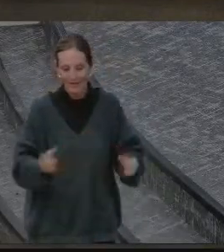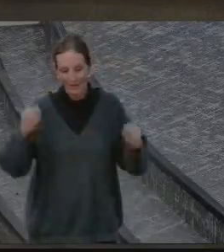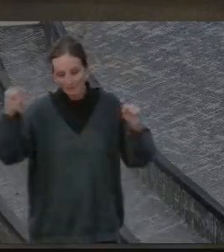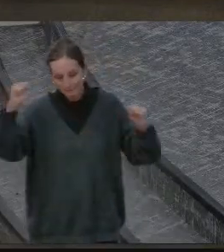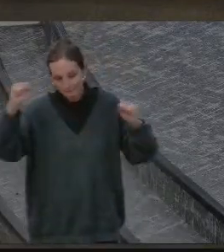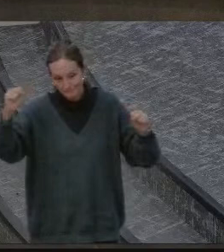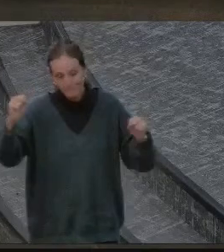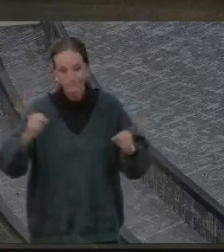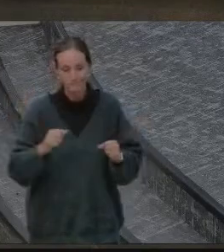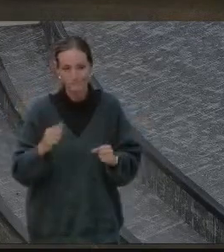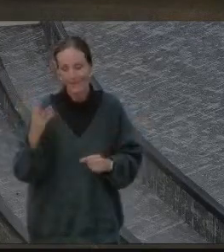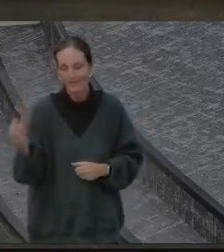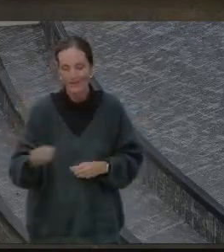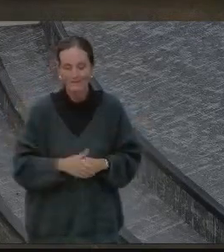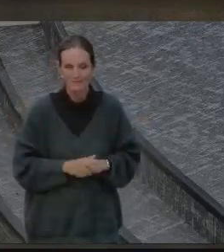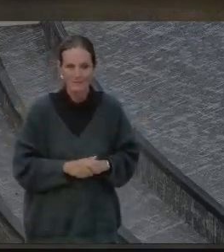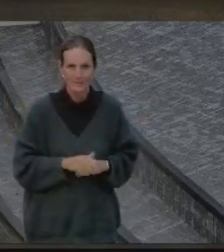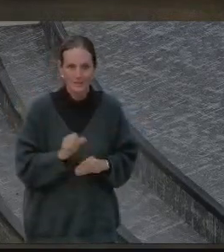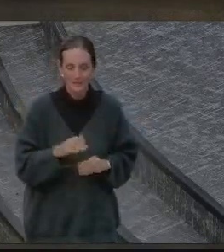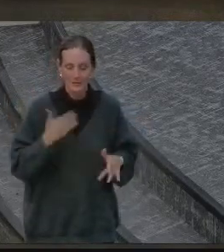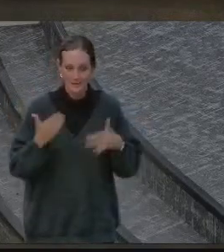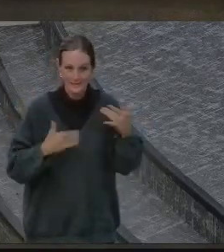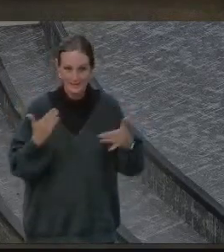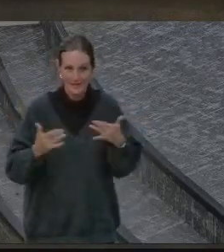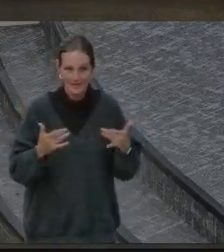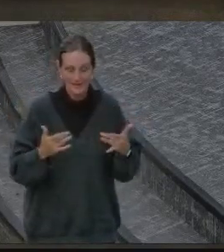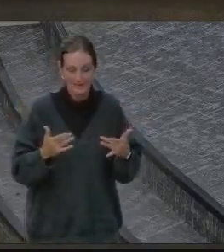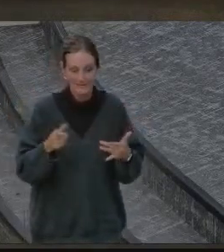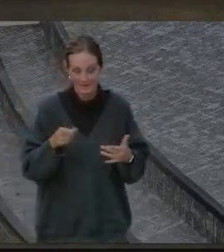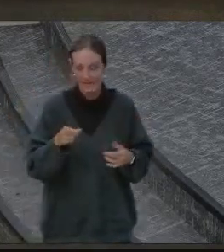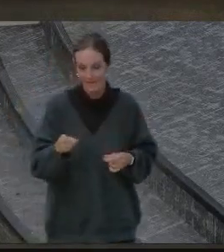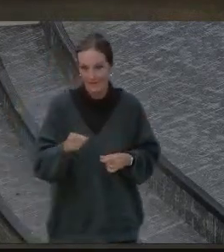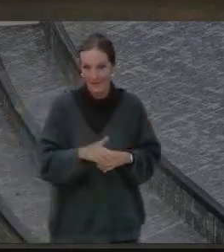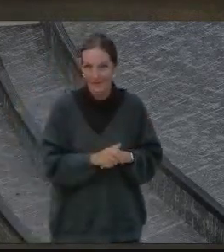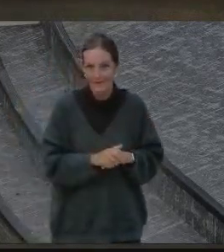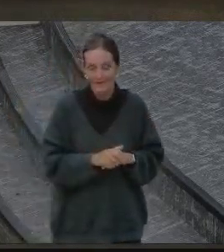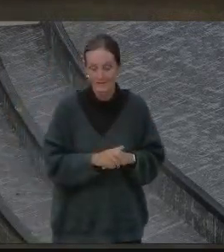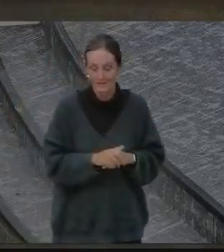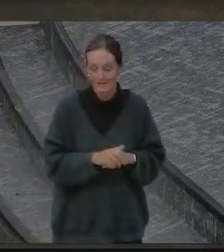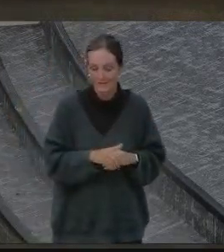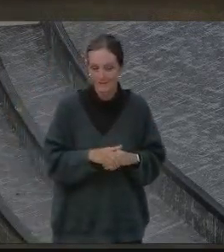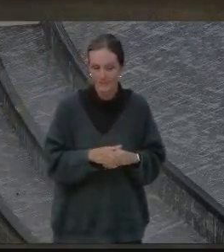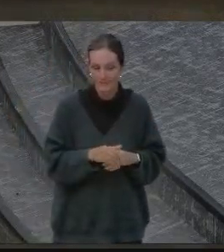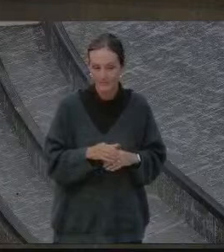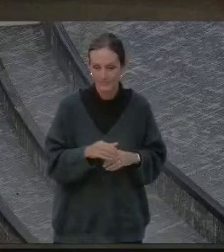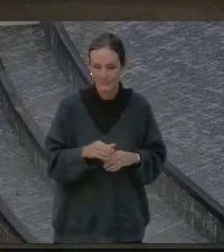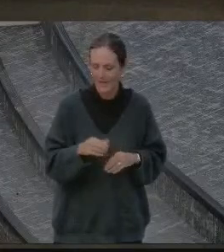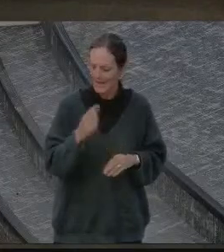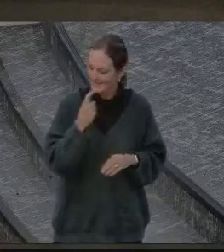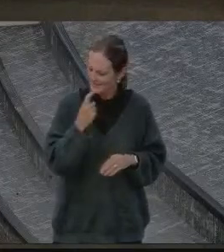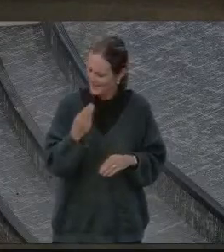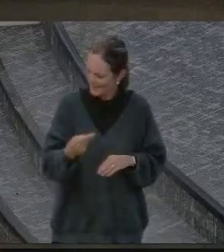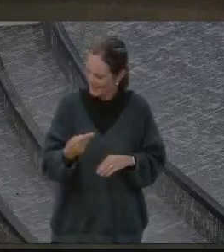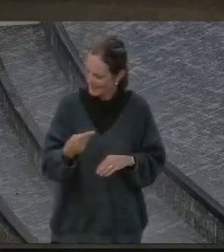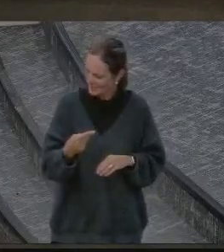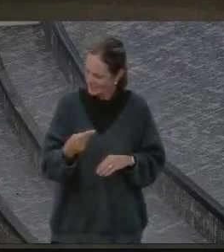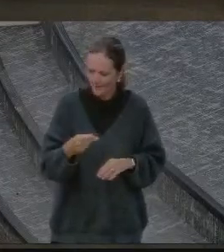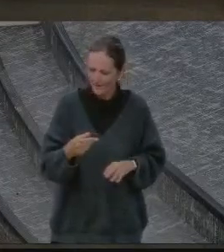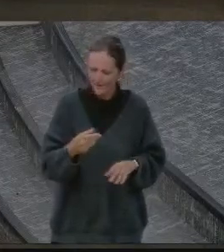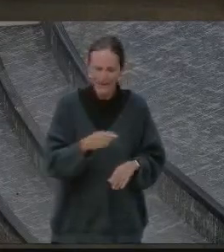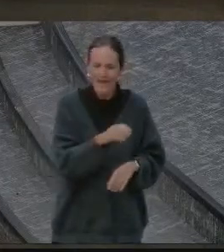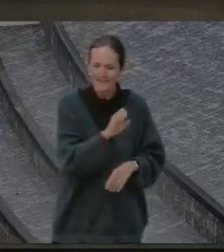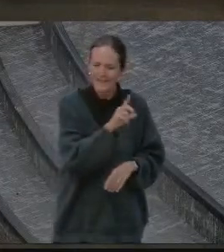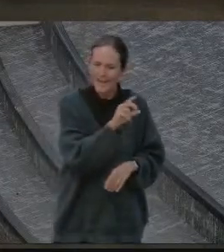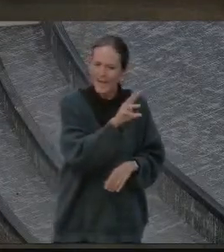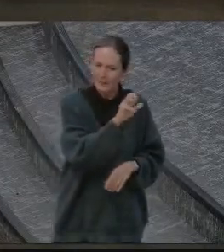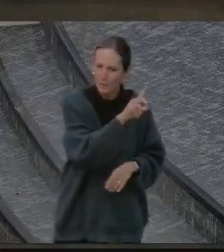But it was very exciting. I mean, they showed out over I said H.T. Evers, I'm sorry, H.B. Stroud. But they